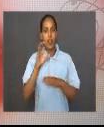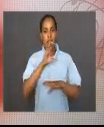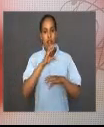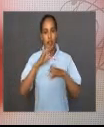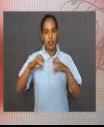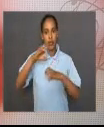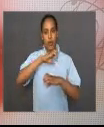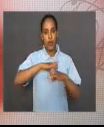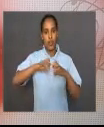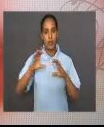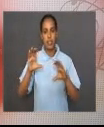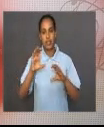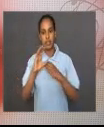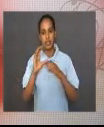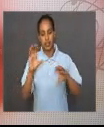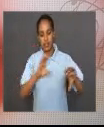electrochemistry.